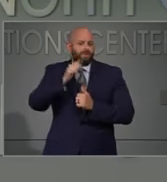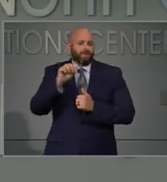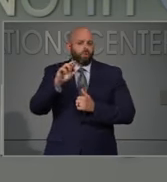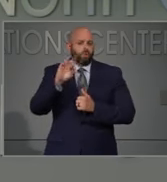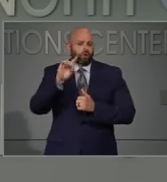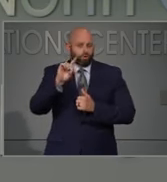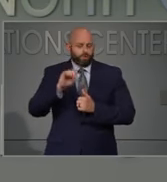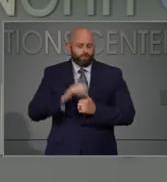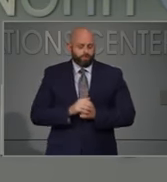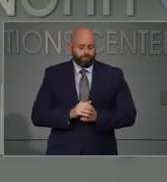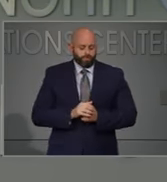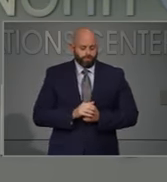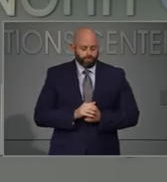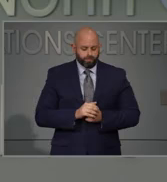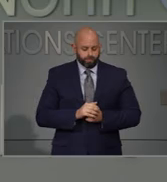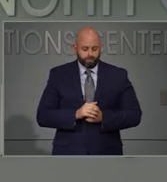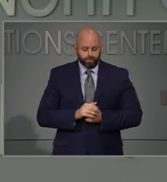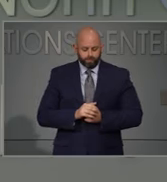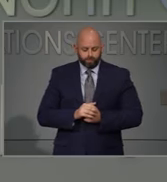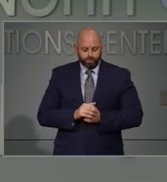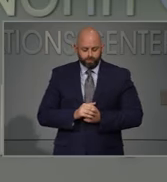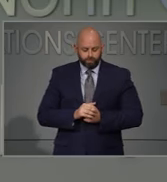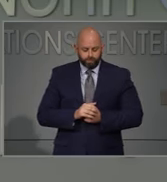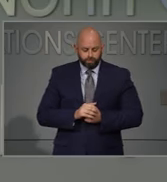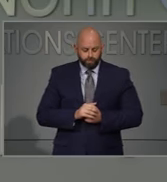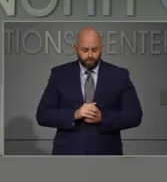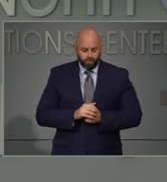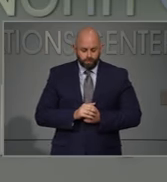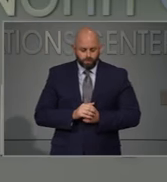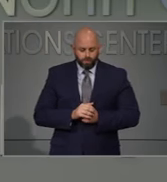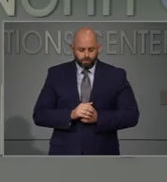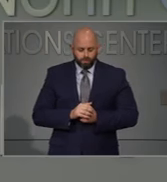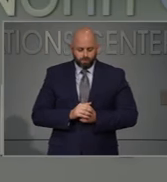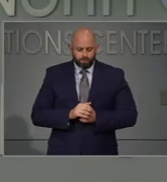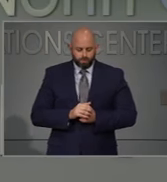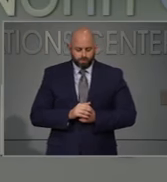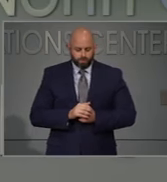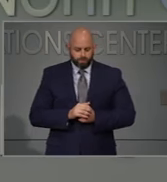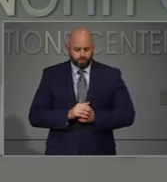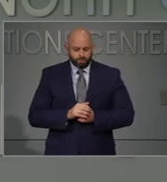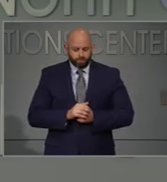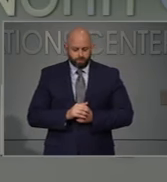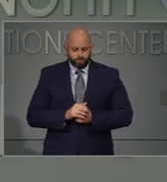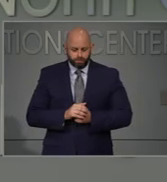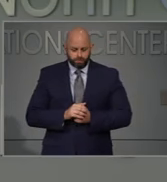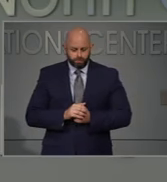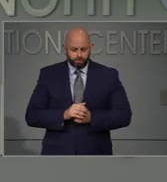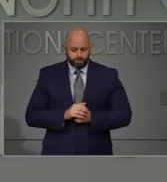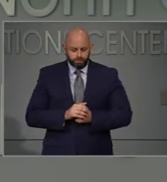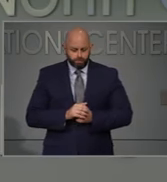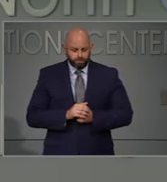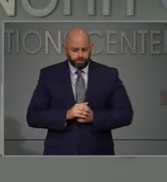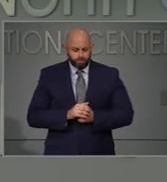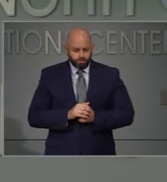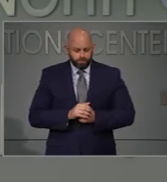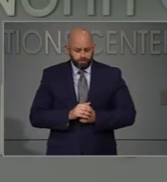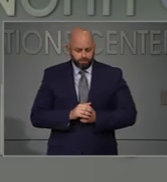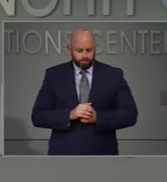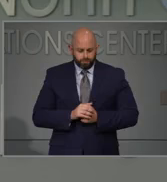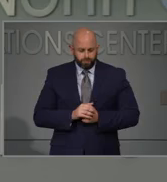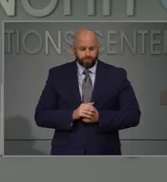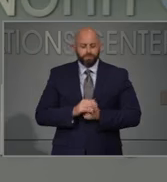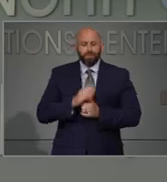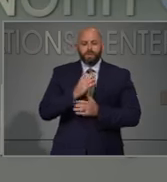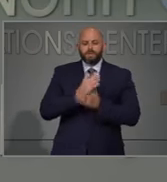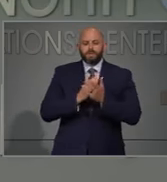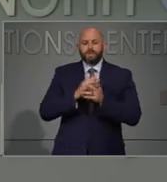Hello, Governor. It's Rick Curl with the Daily Record. There's been some criticisms levied by people on the street. I'm not talking about it